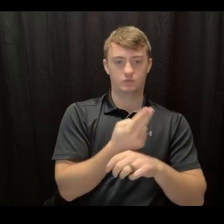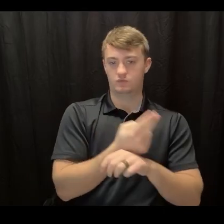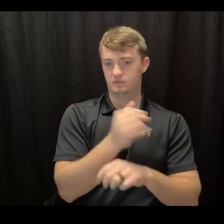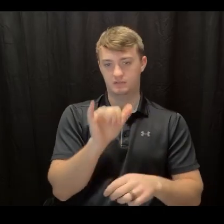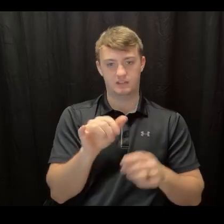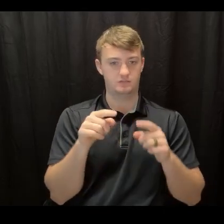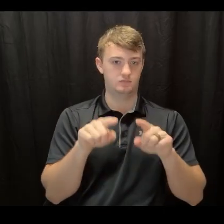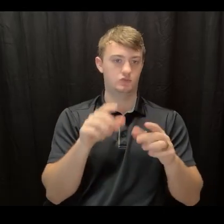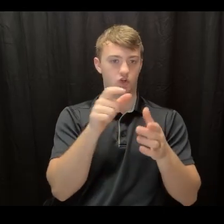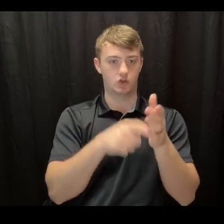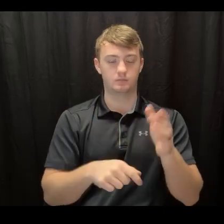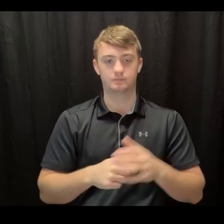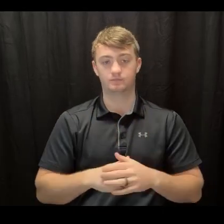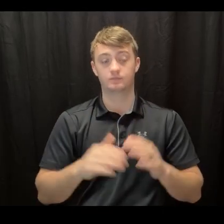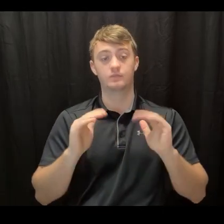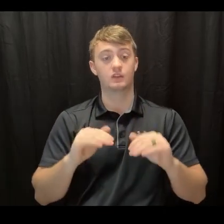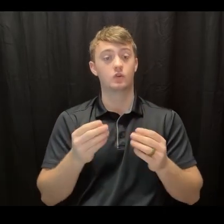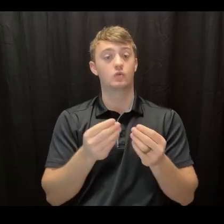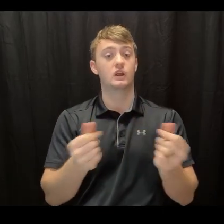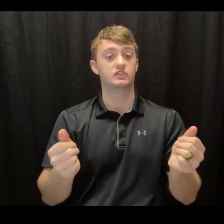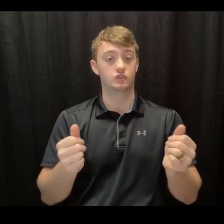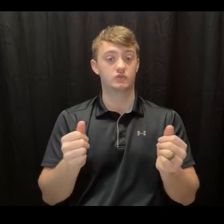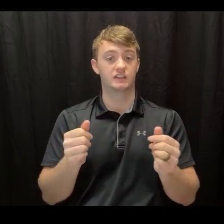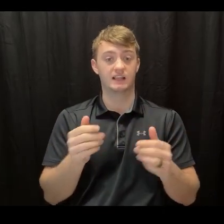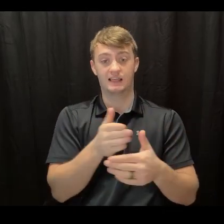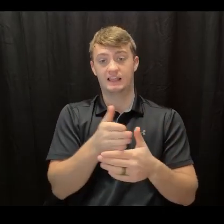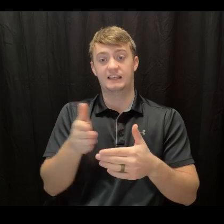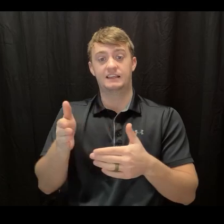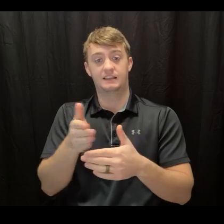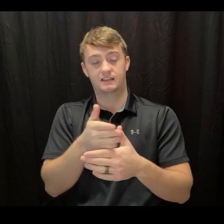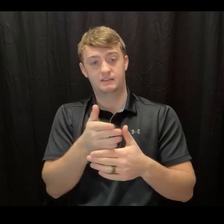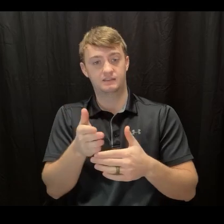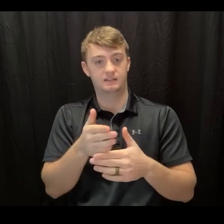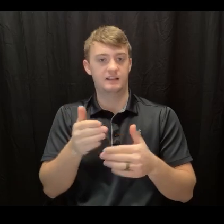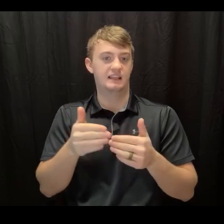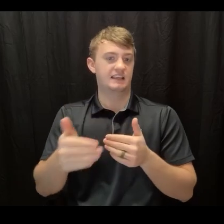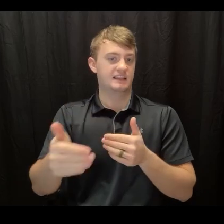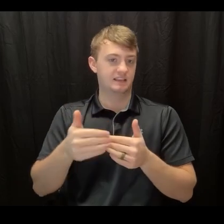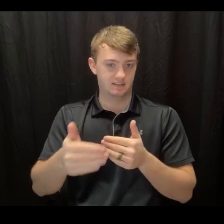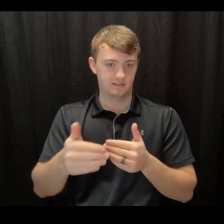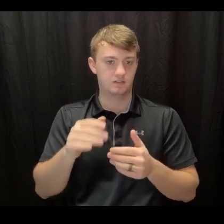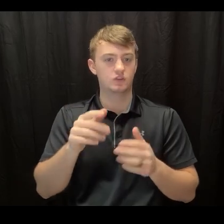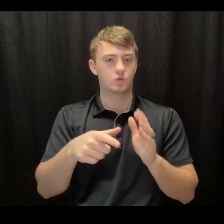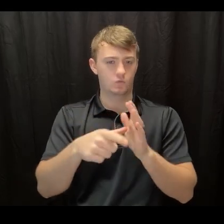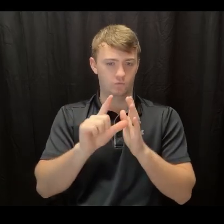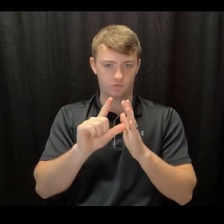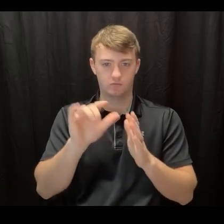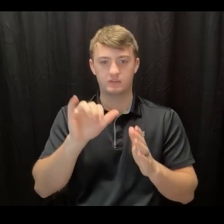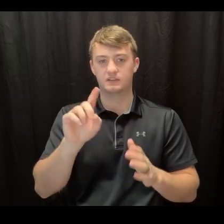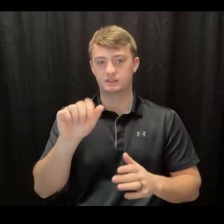our calculation. Resolution length. Review the data for resolution length.